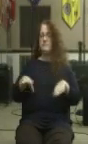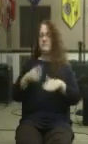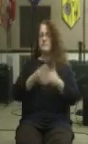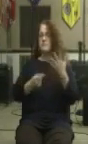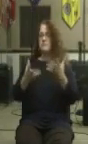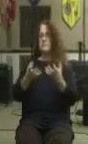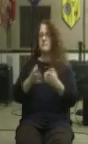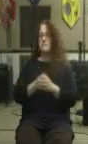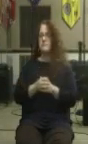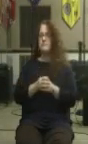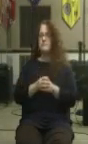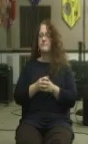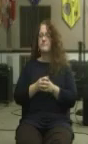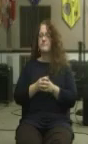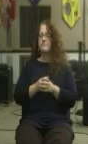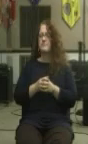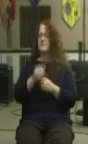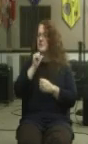get to do what I want to.